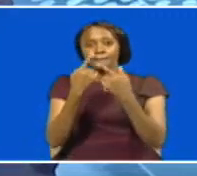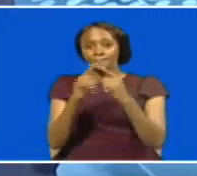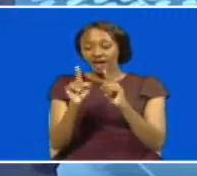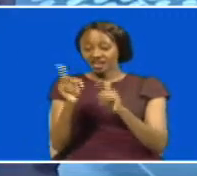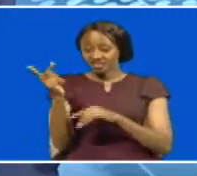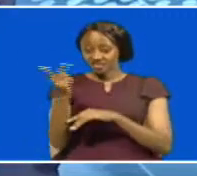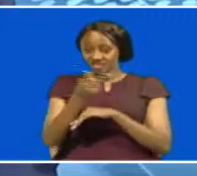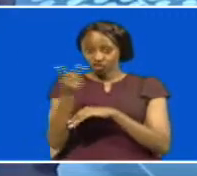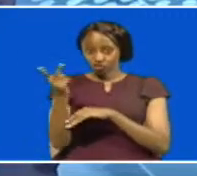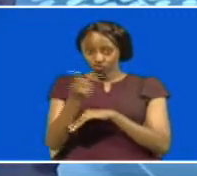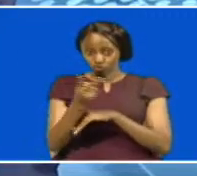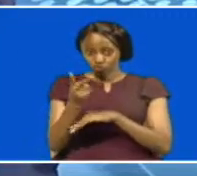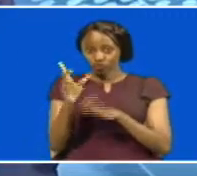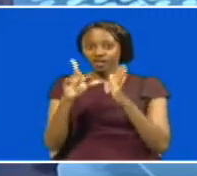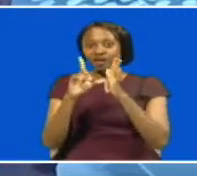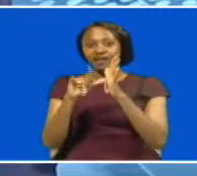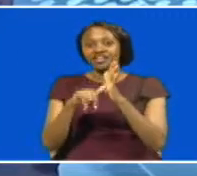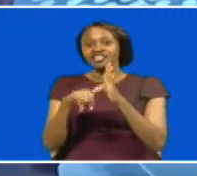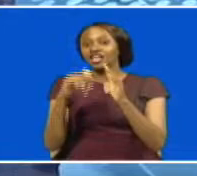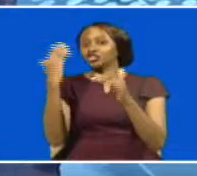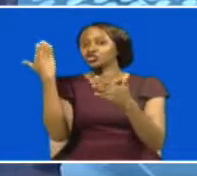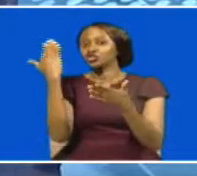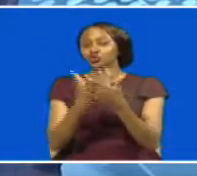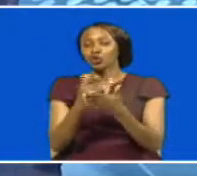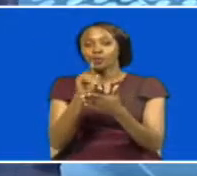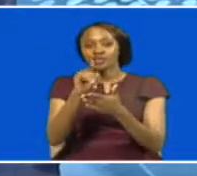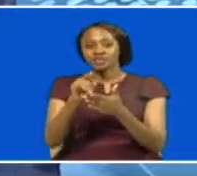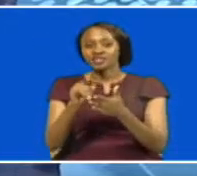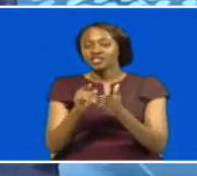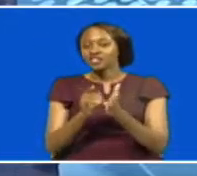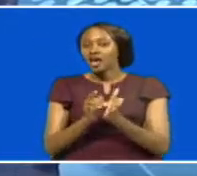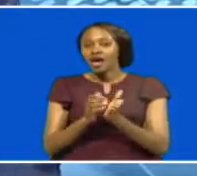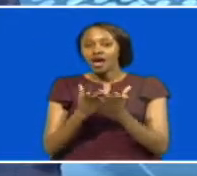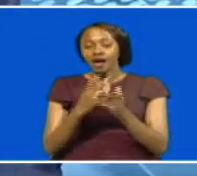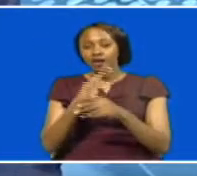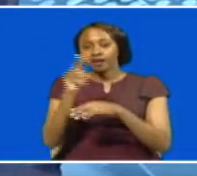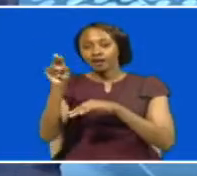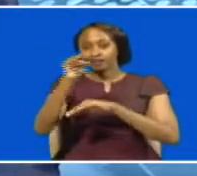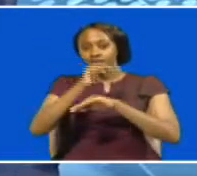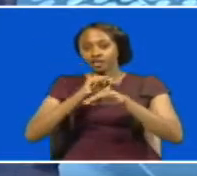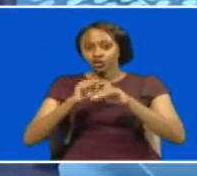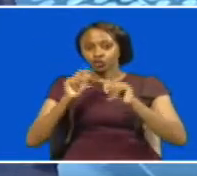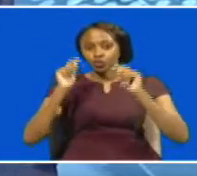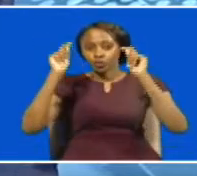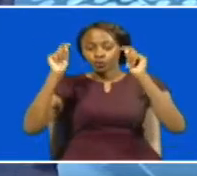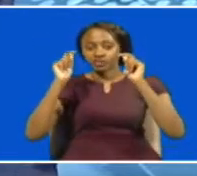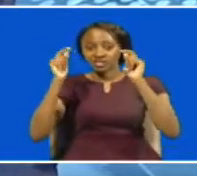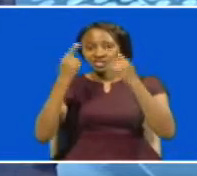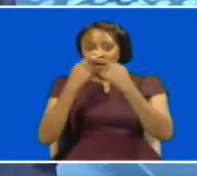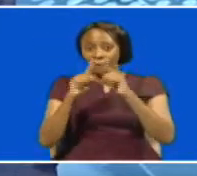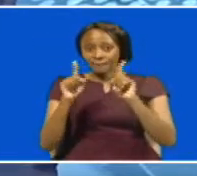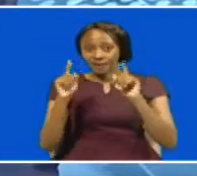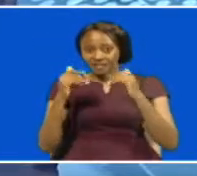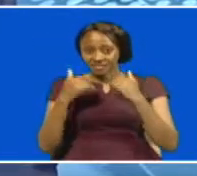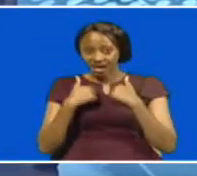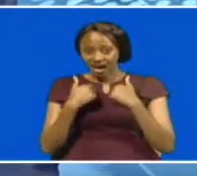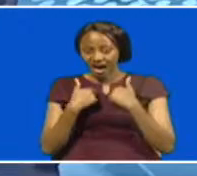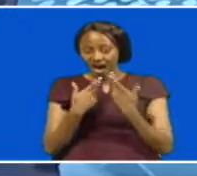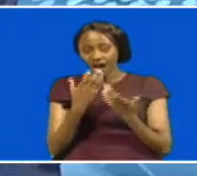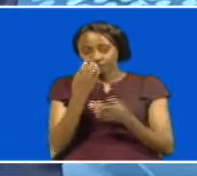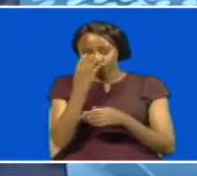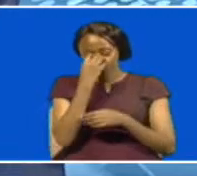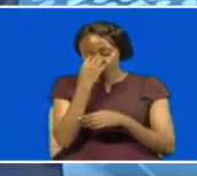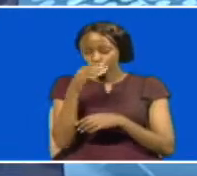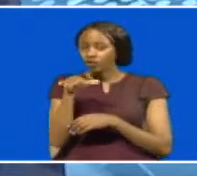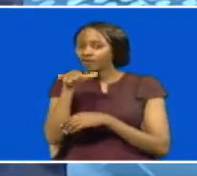truce to end the countrywide mass protests. According to insiders, President Ruto and Raila Odinga privately flew and